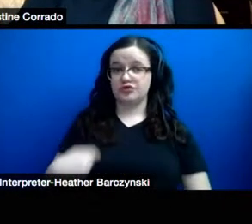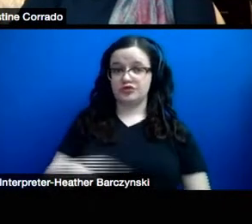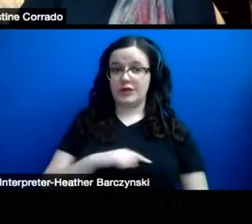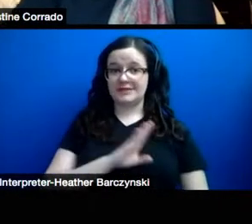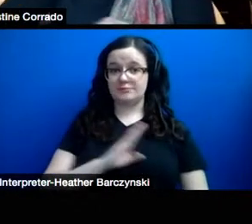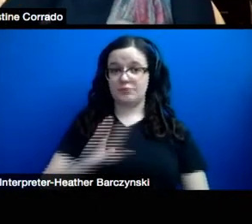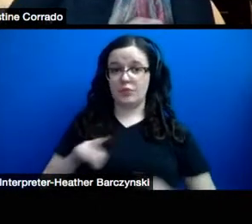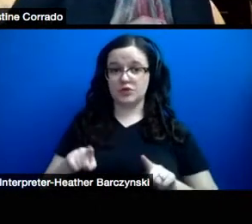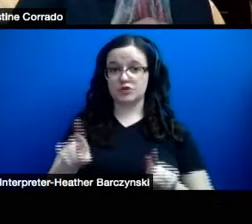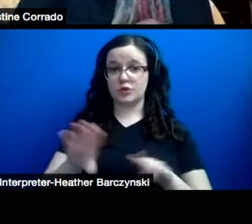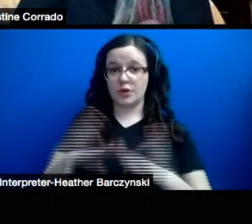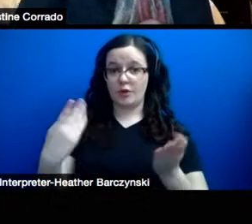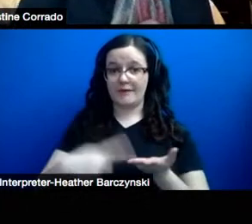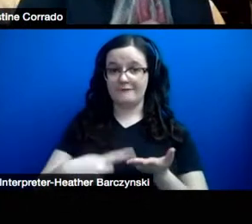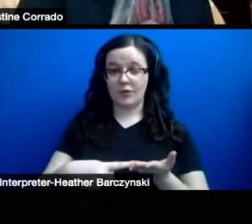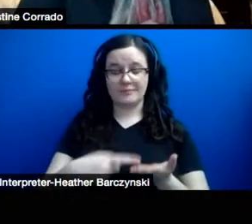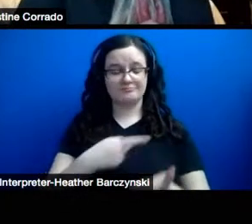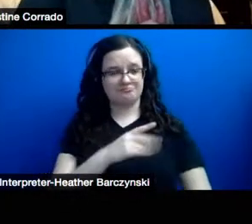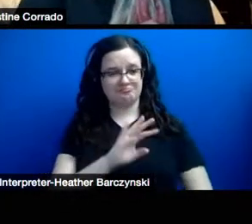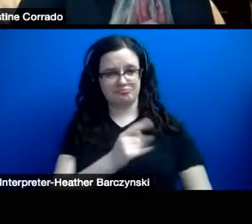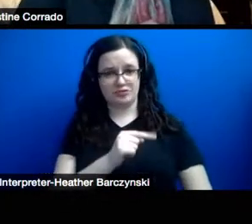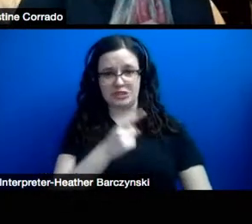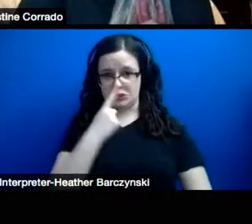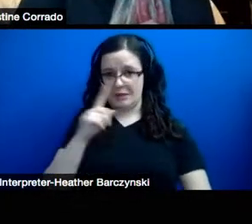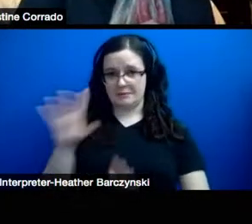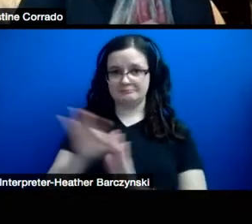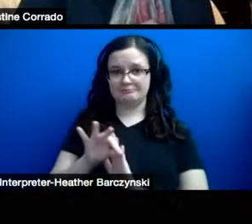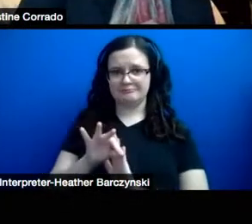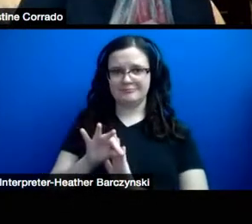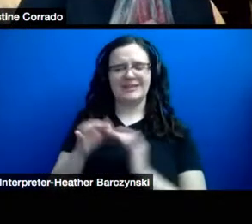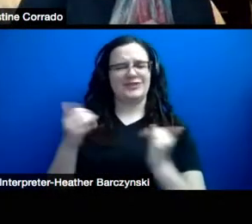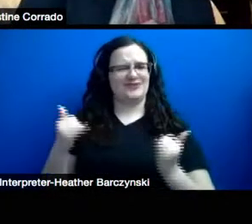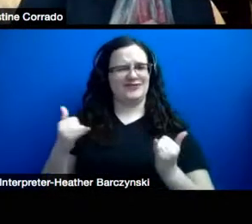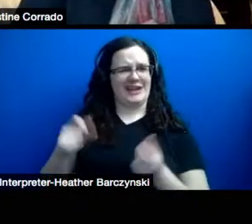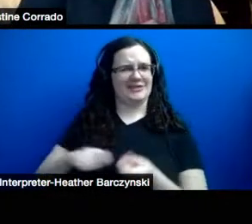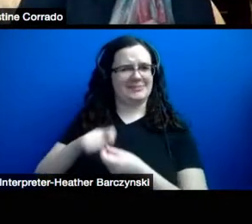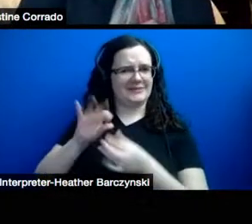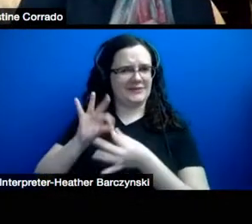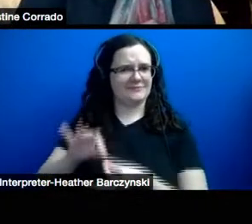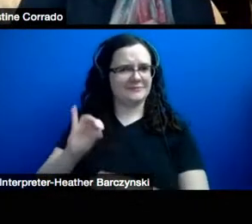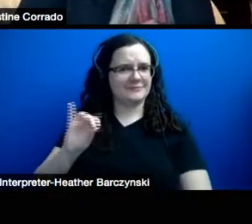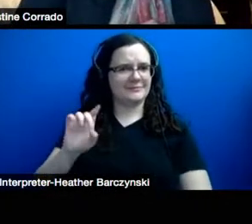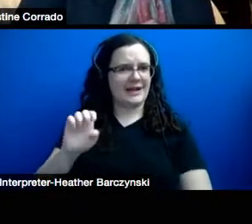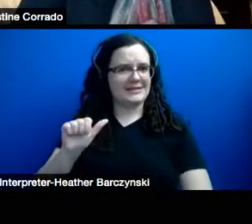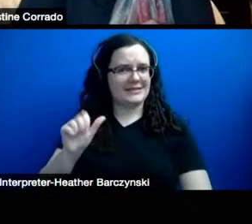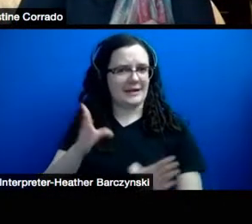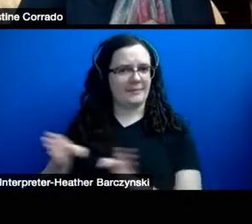open forum, and again, initially specifically as it relates to the idea plan.